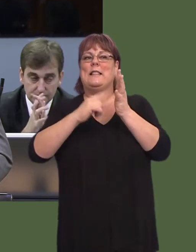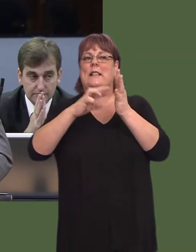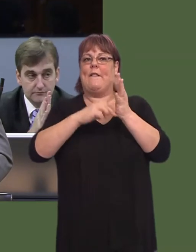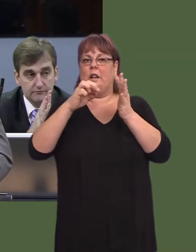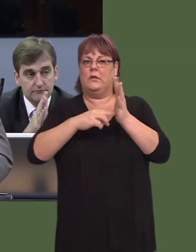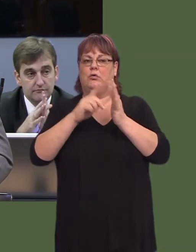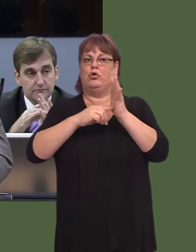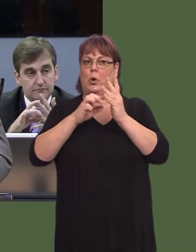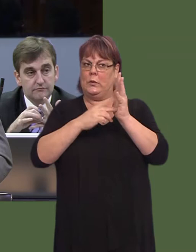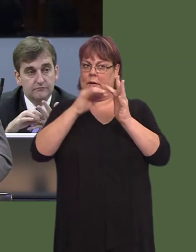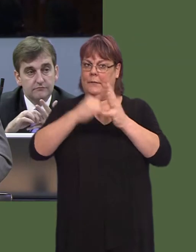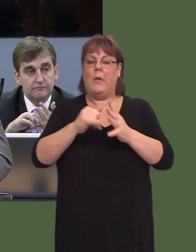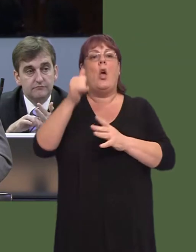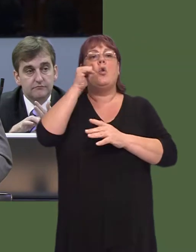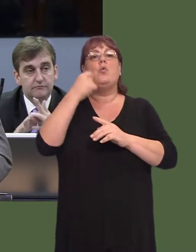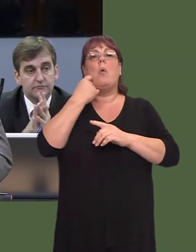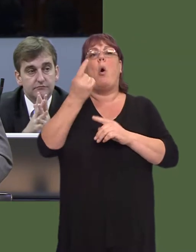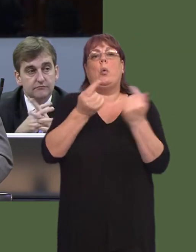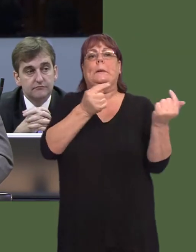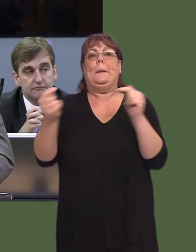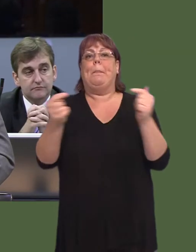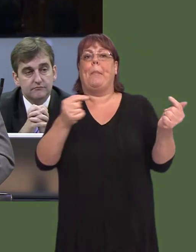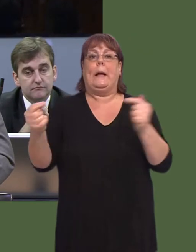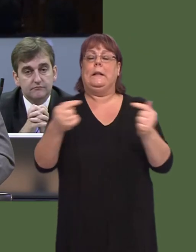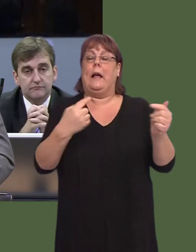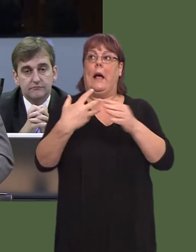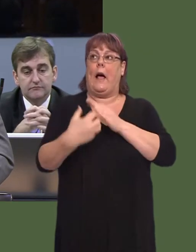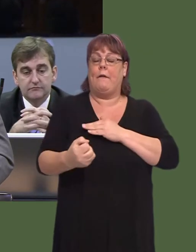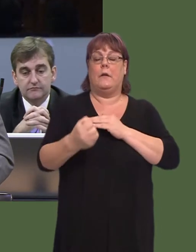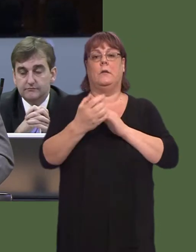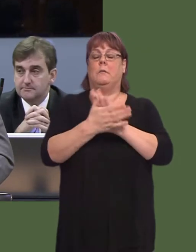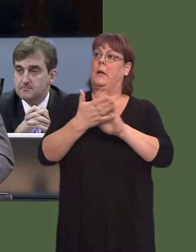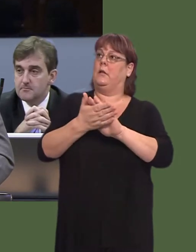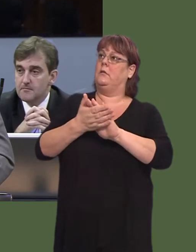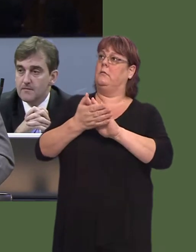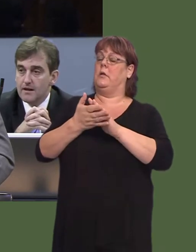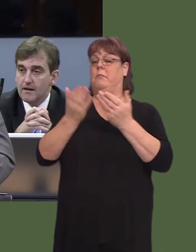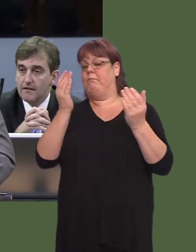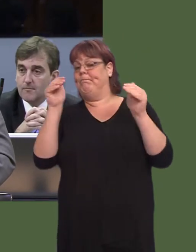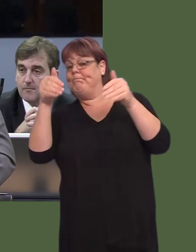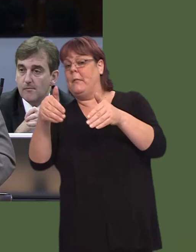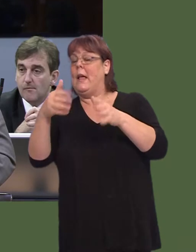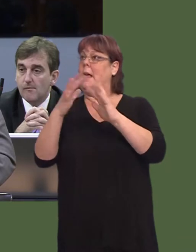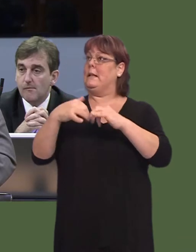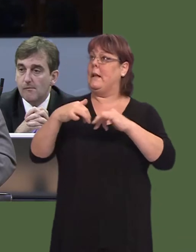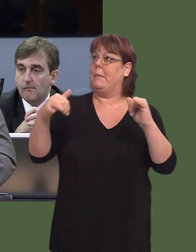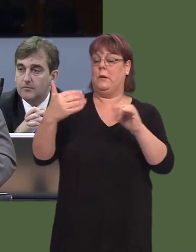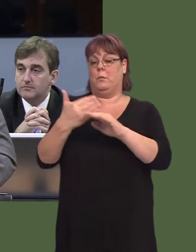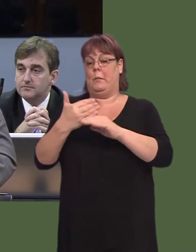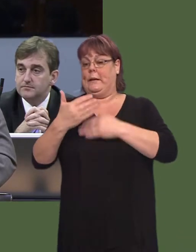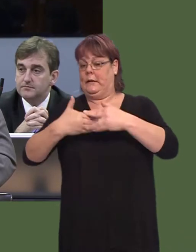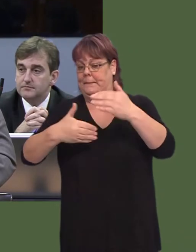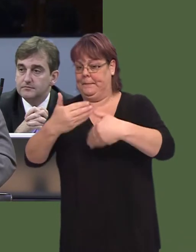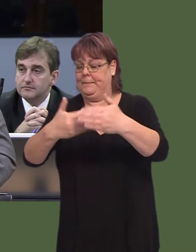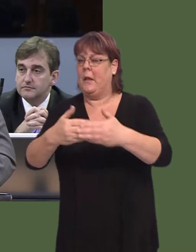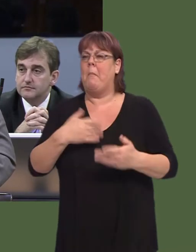I understand the Leader of the House will respond to that debate tomorrow, which is quite right, because it's organising Assembly business. But I'm just working out in my own